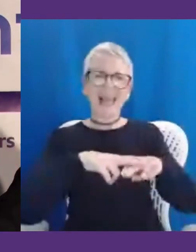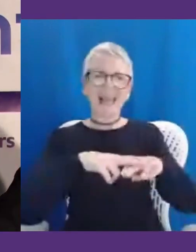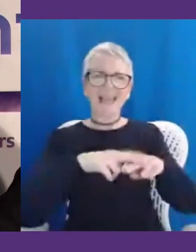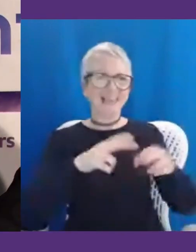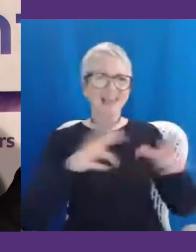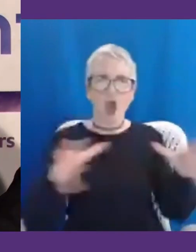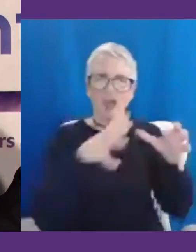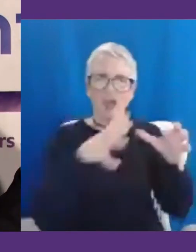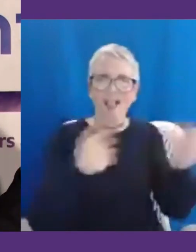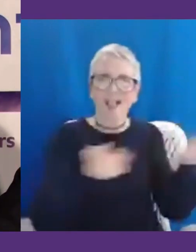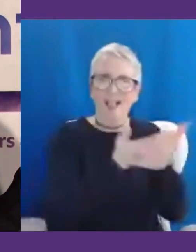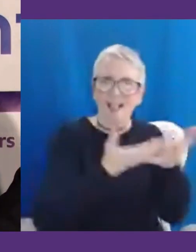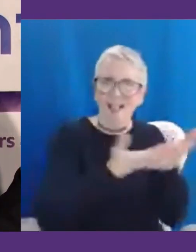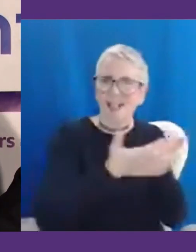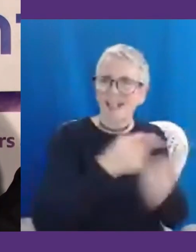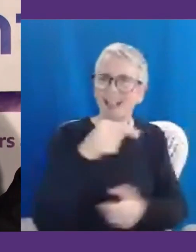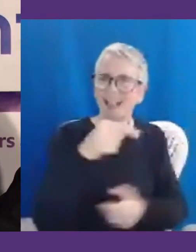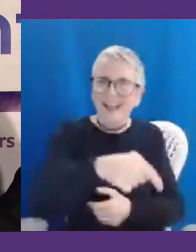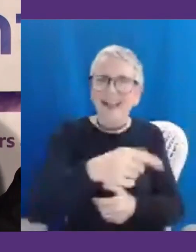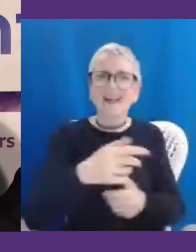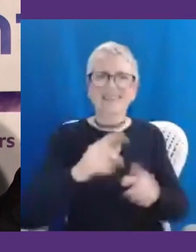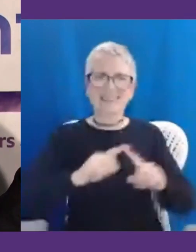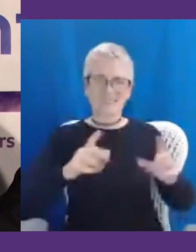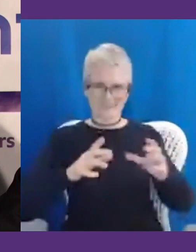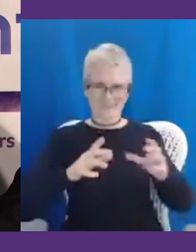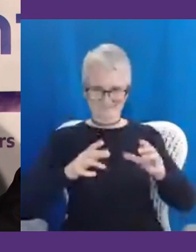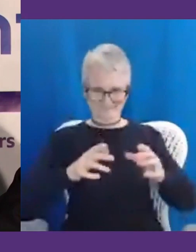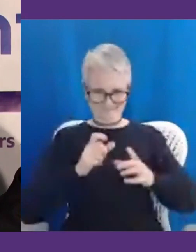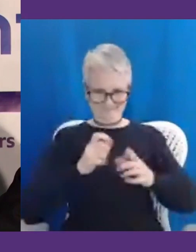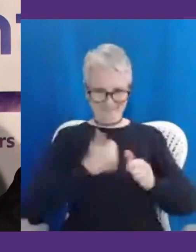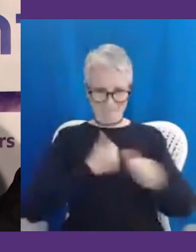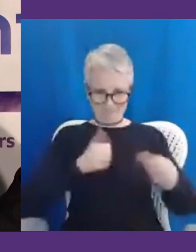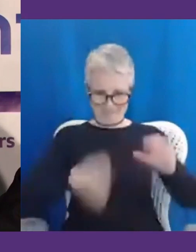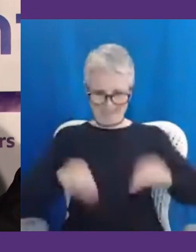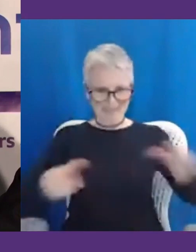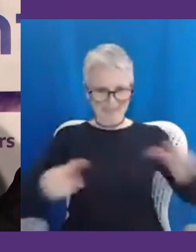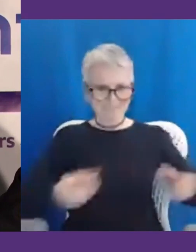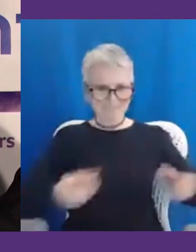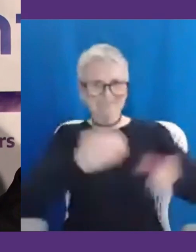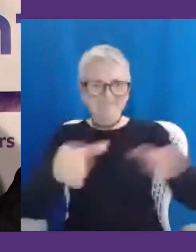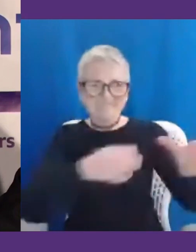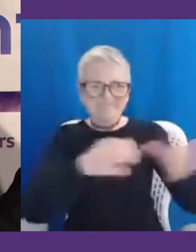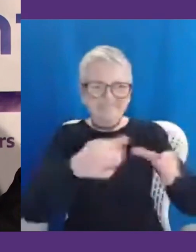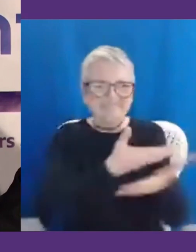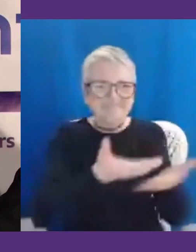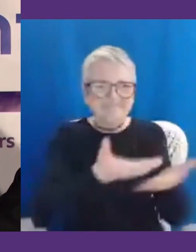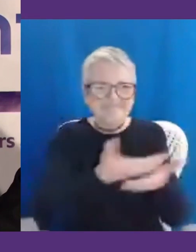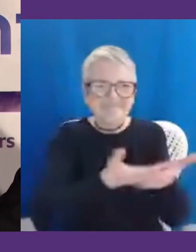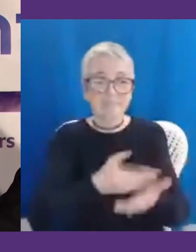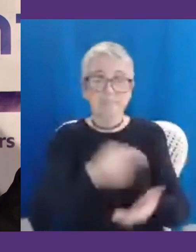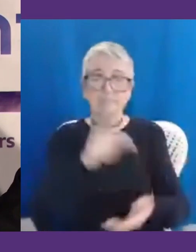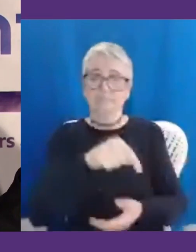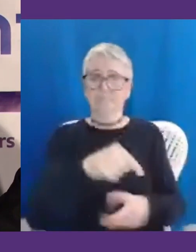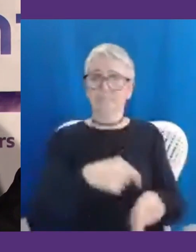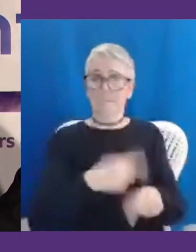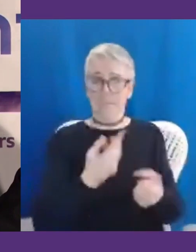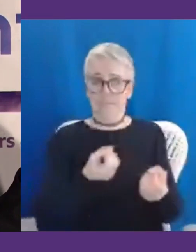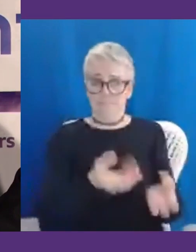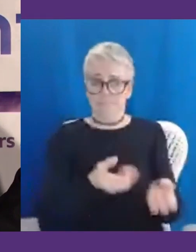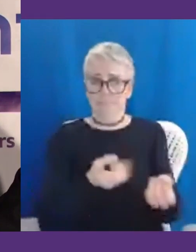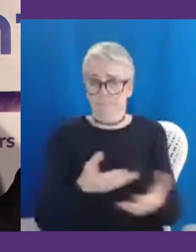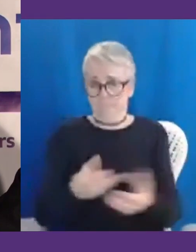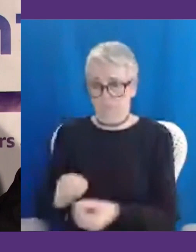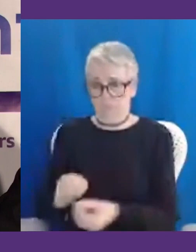company that they don't really know about. So we had a session on there where we talked about the creation of the guide. Mark